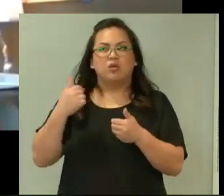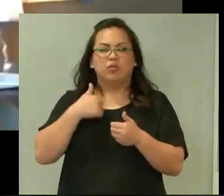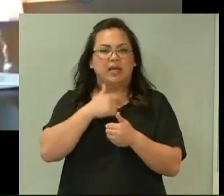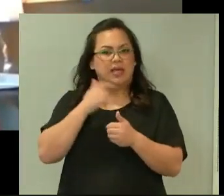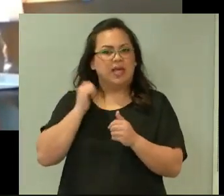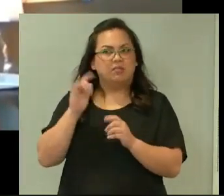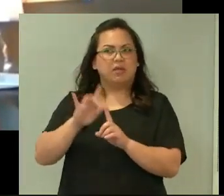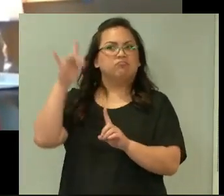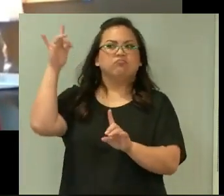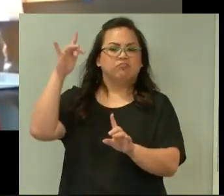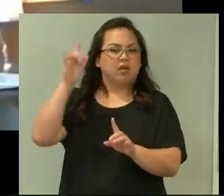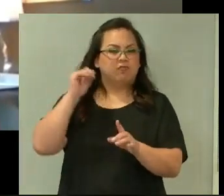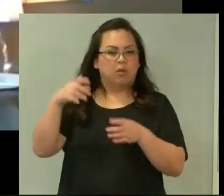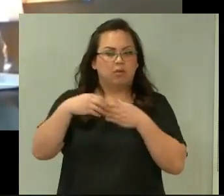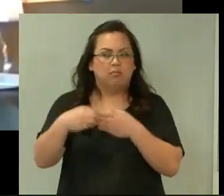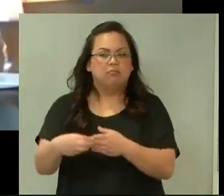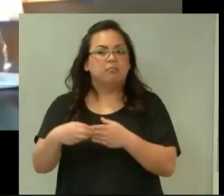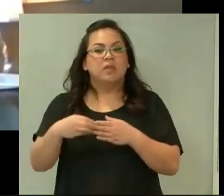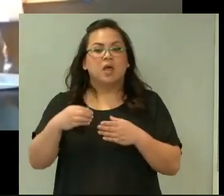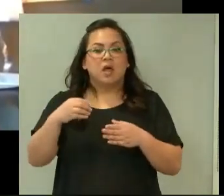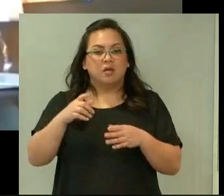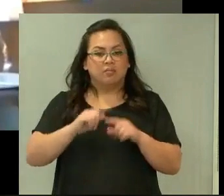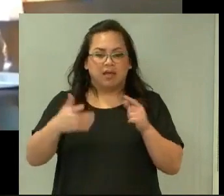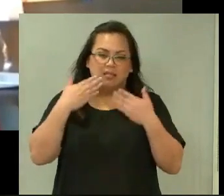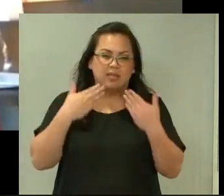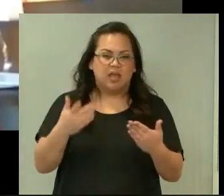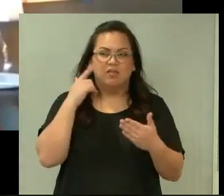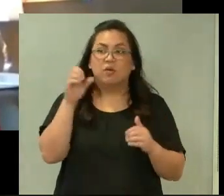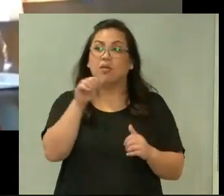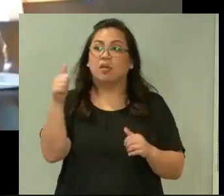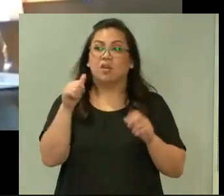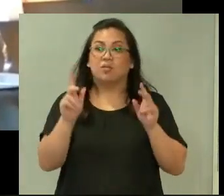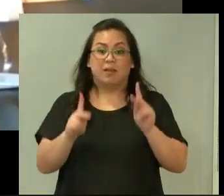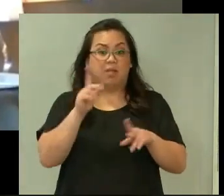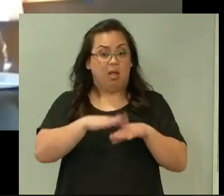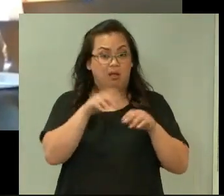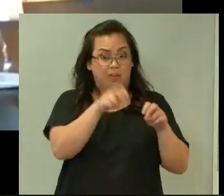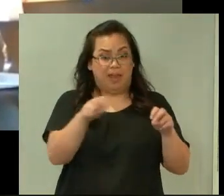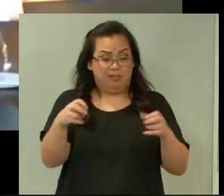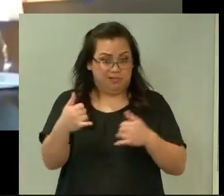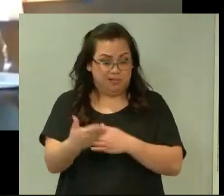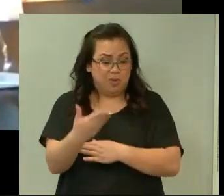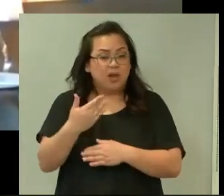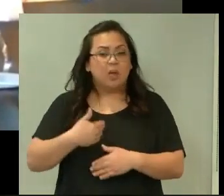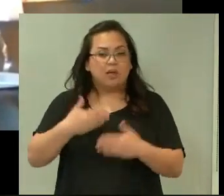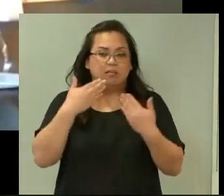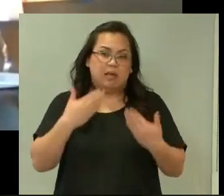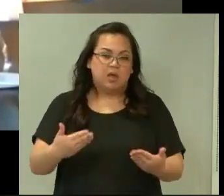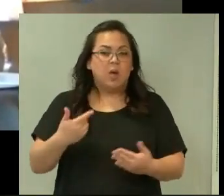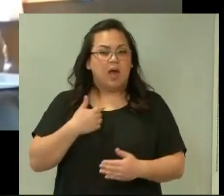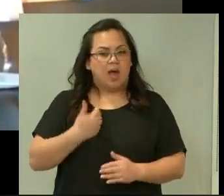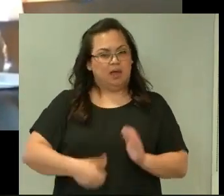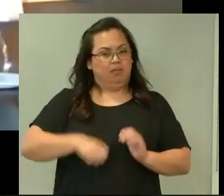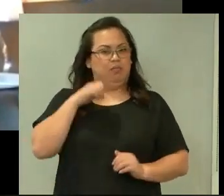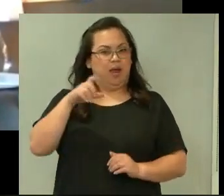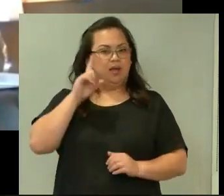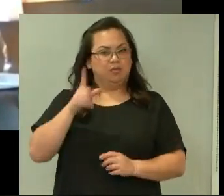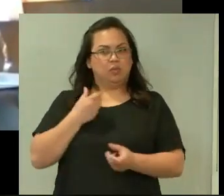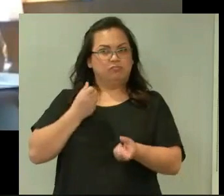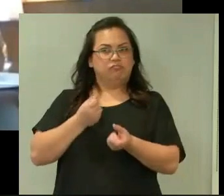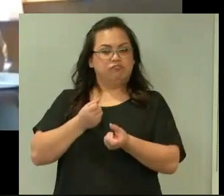all of the fellow panelists this morning. Thank you so much. I am proud to speak on behalf of my